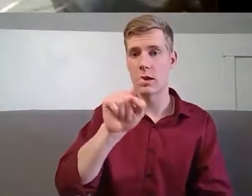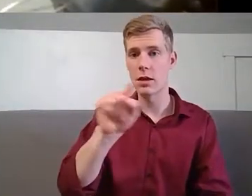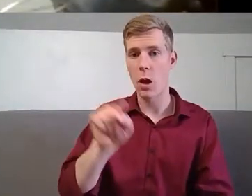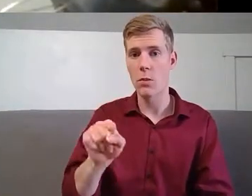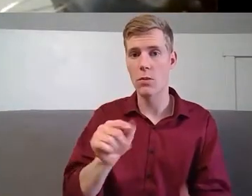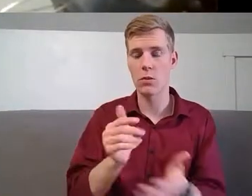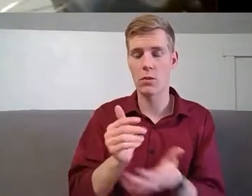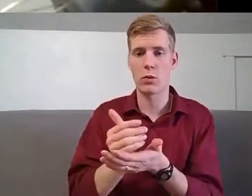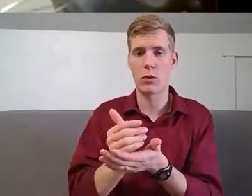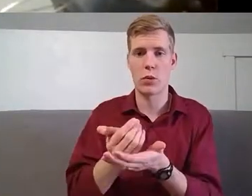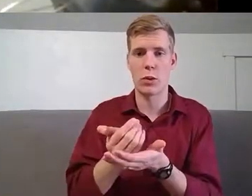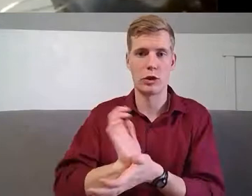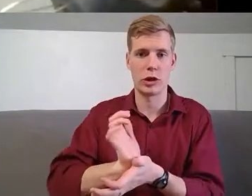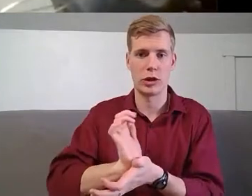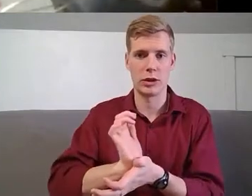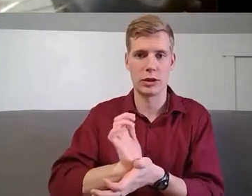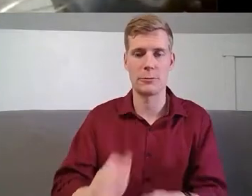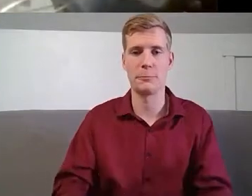cheese.